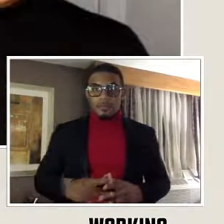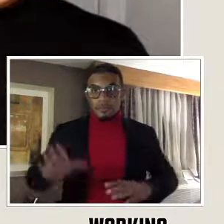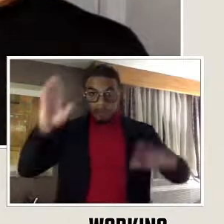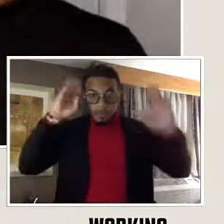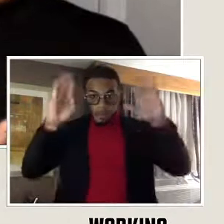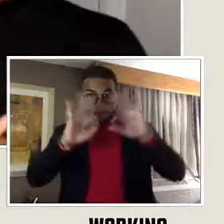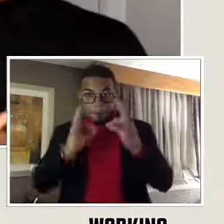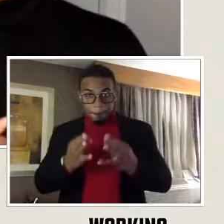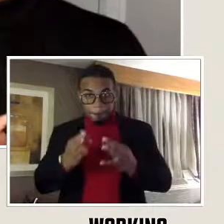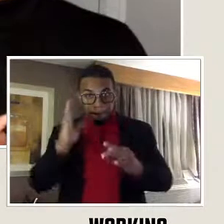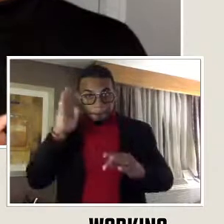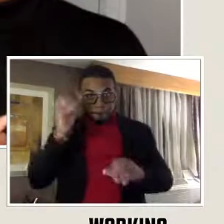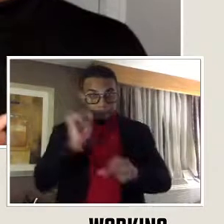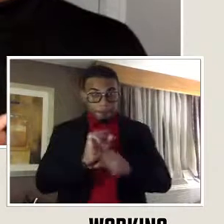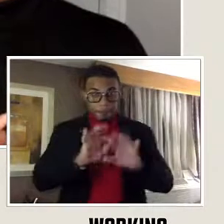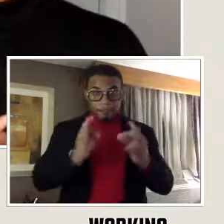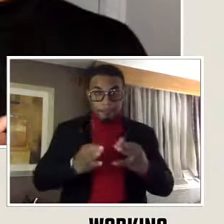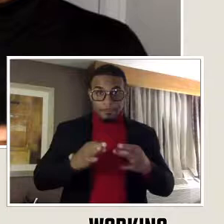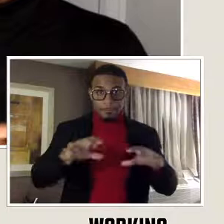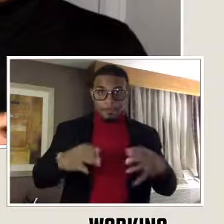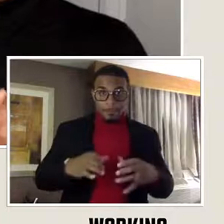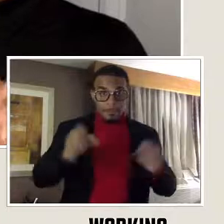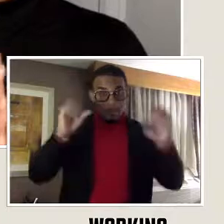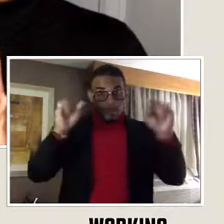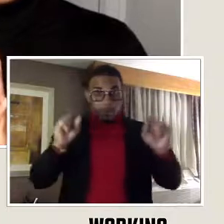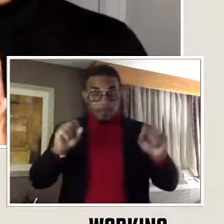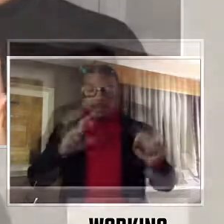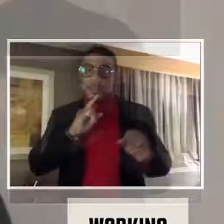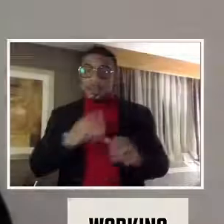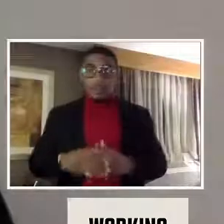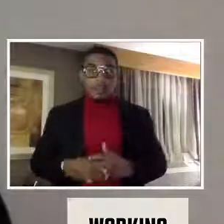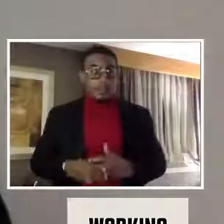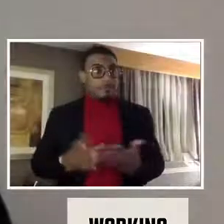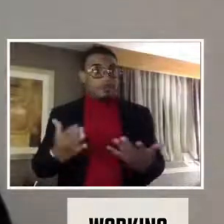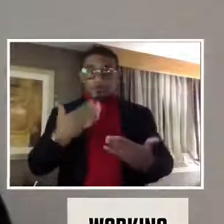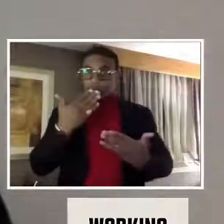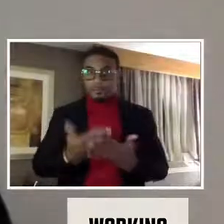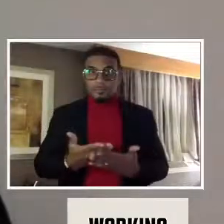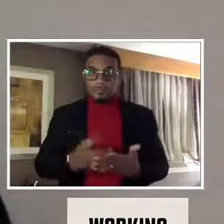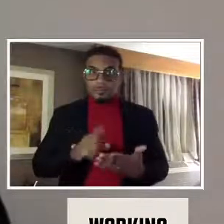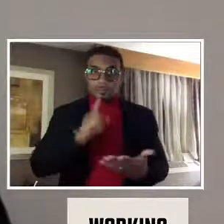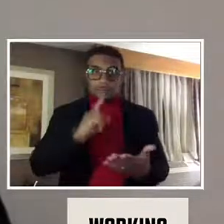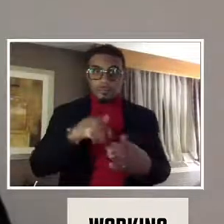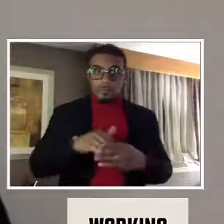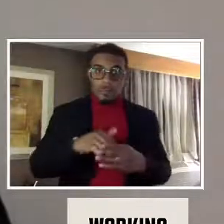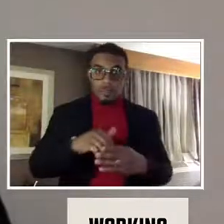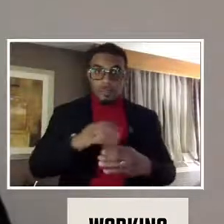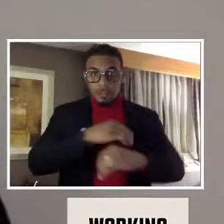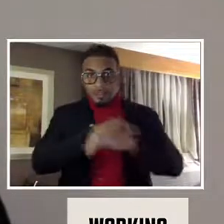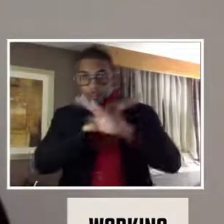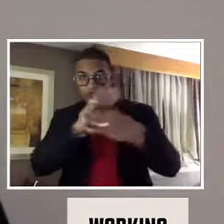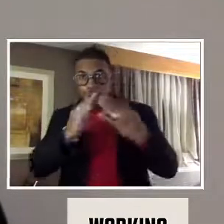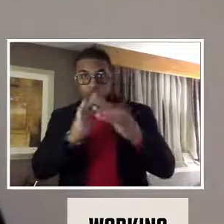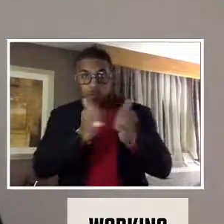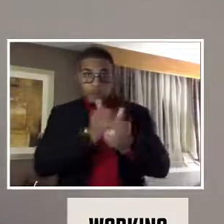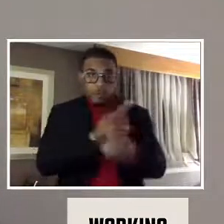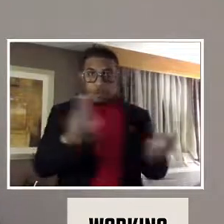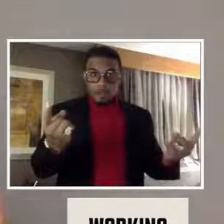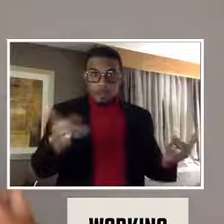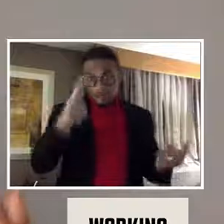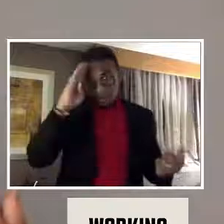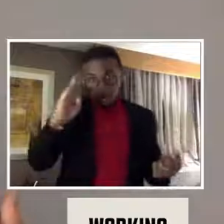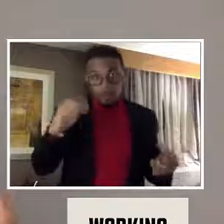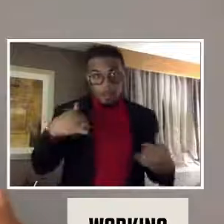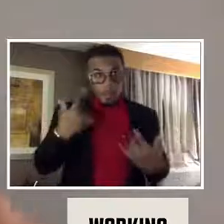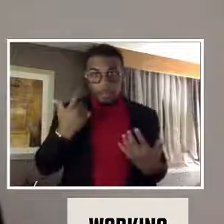Hello, family. Hello, Working Families Party. Wow, it is so good to be in virtual community with everyone. You